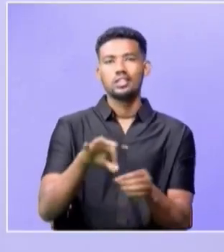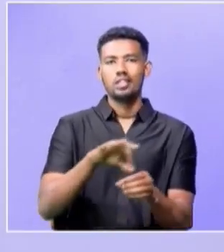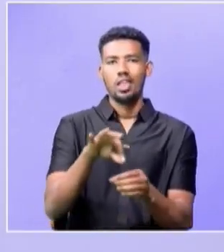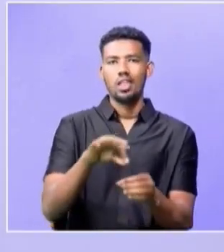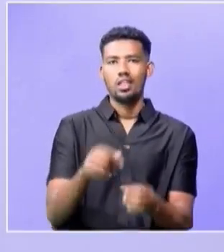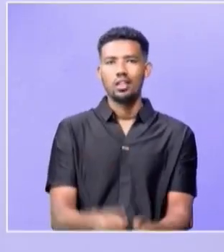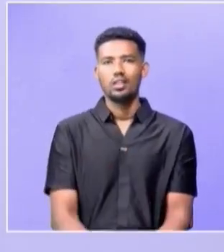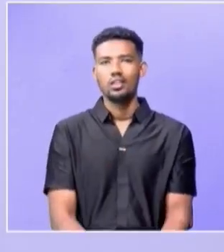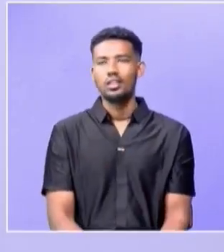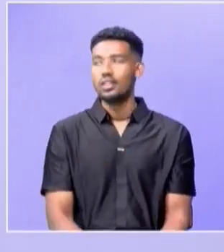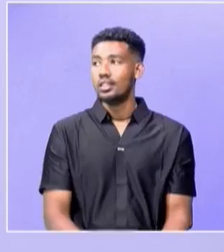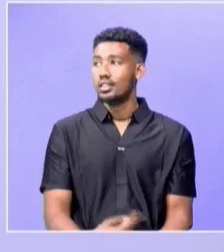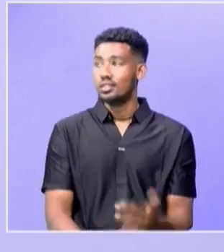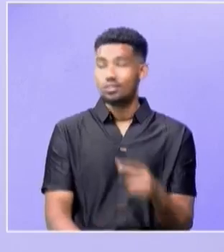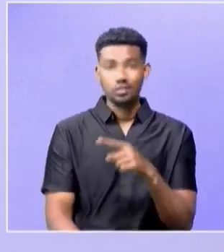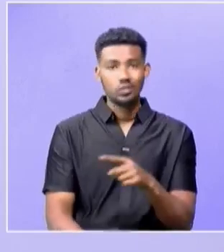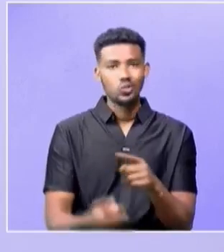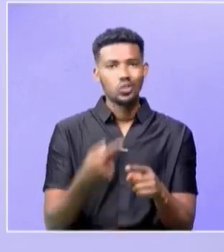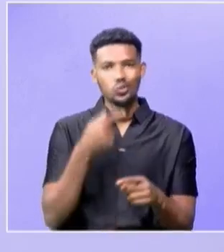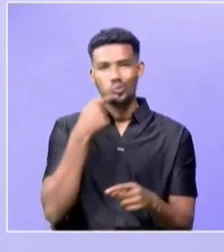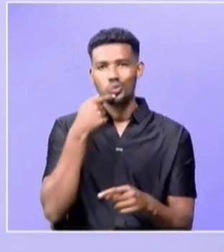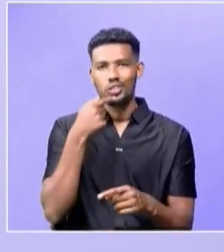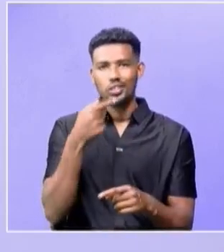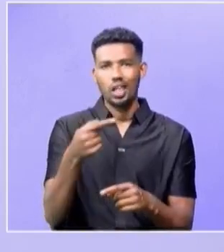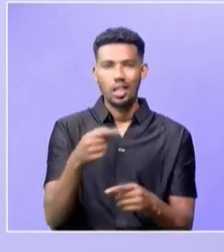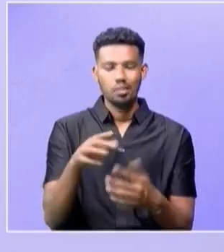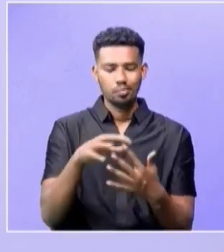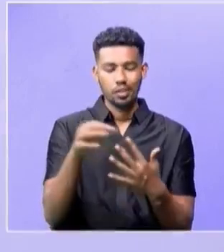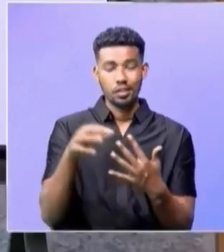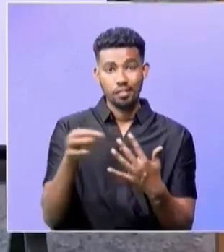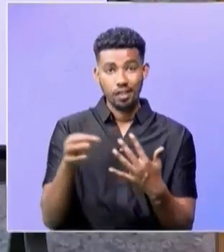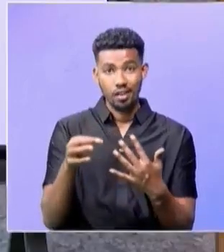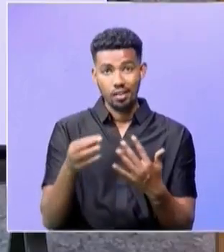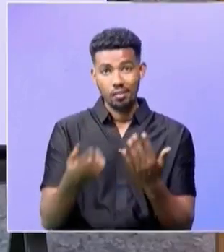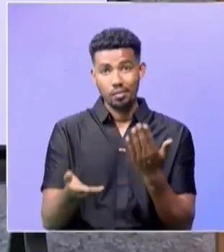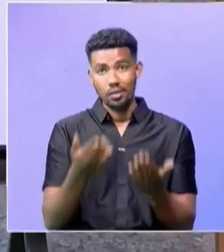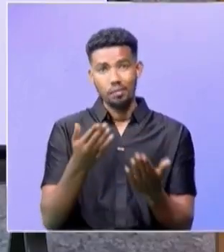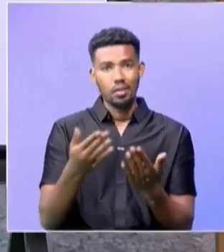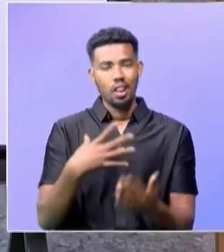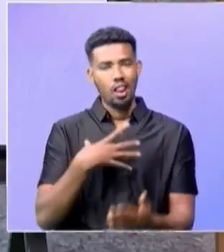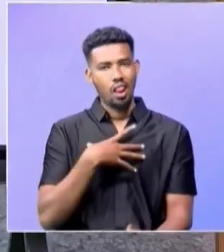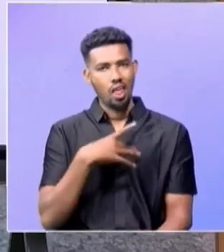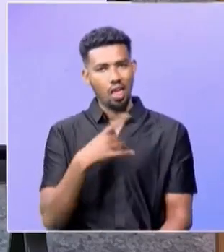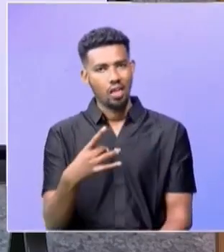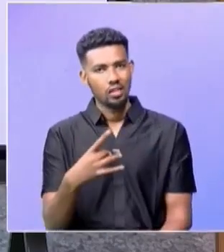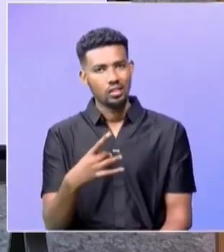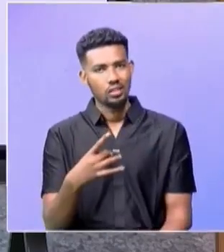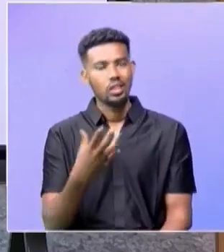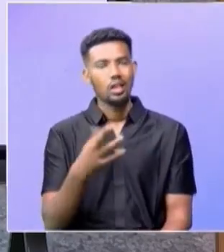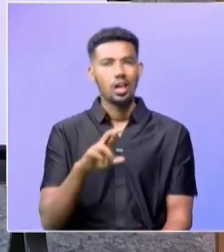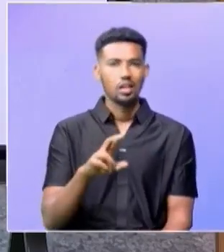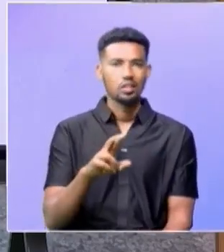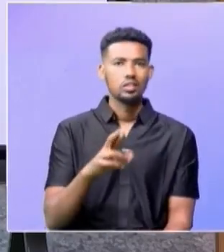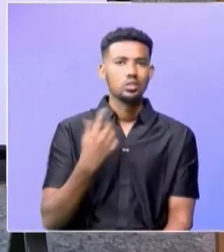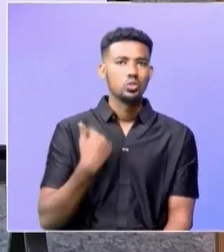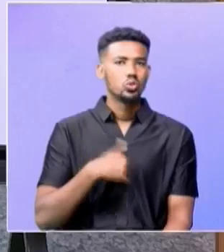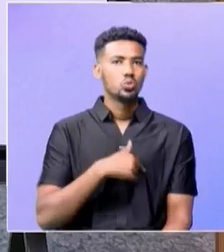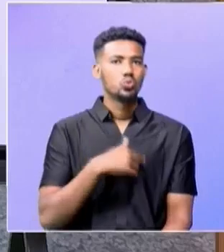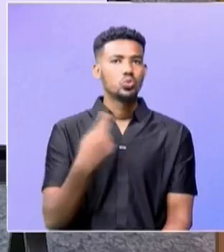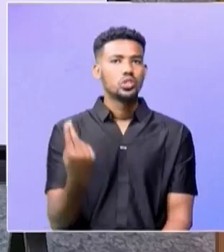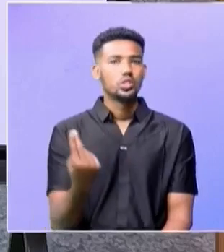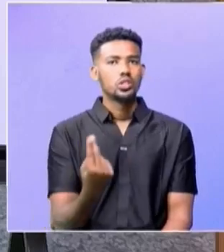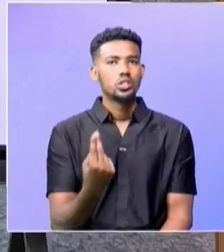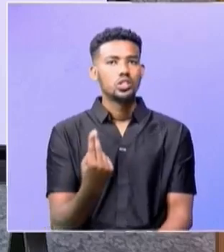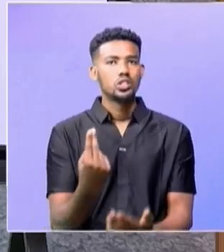tea. This is when we said prefer. It means also like. And when we have choices